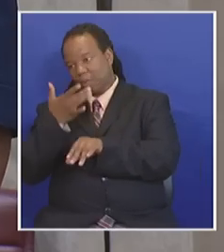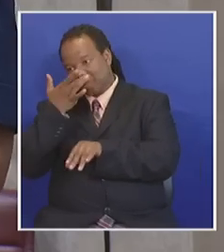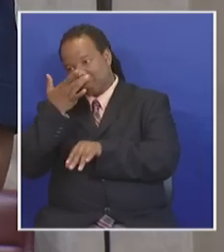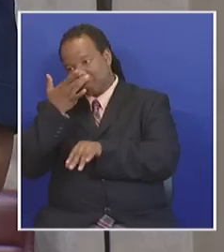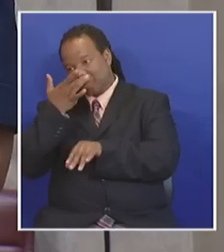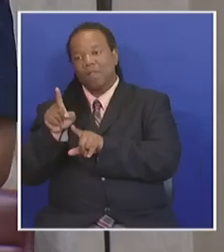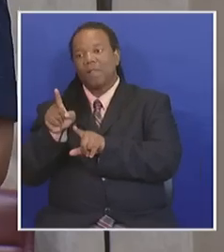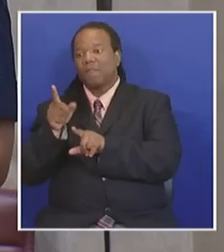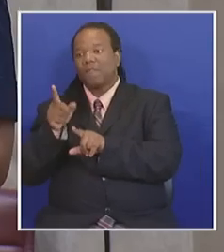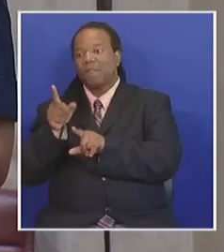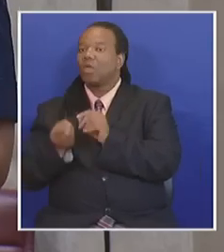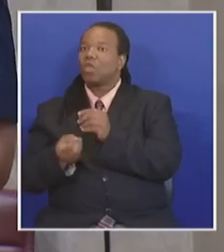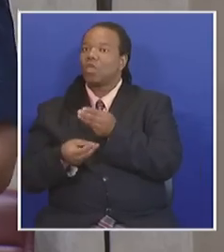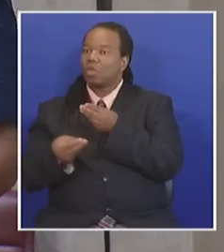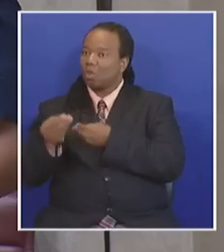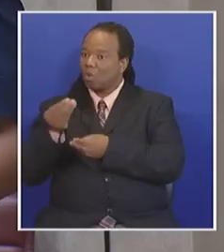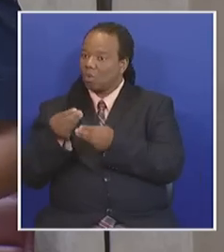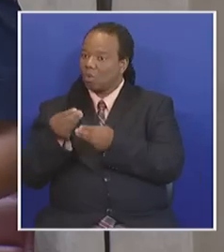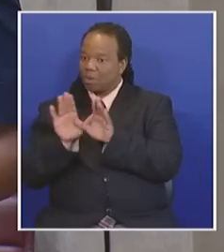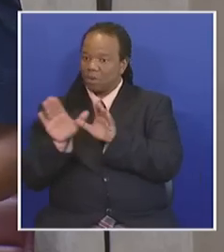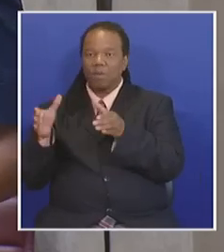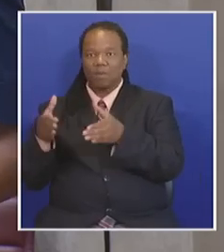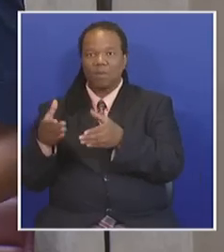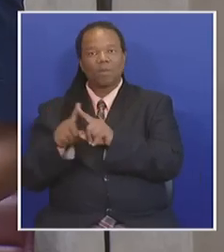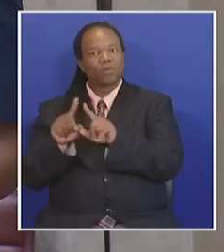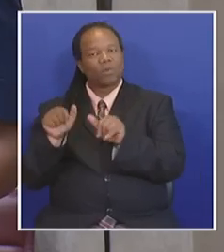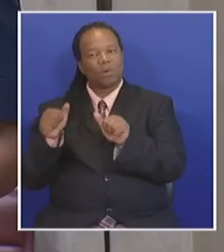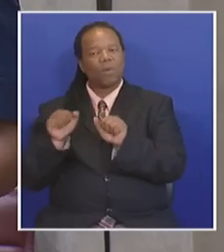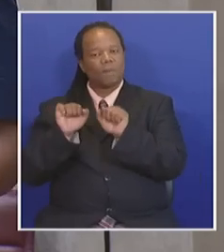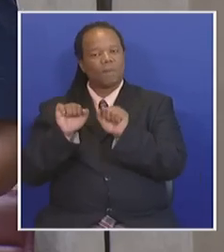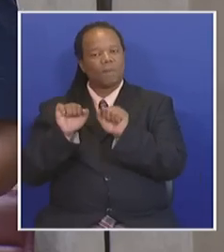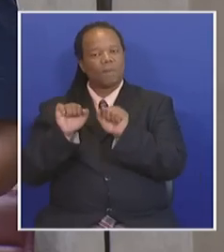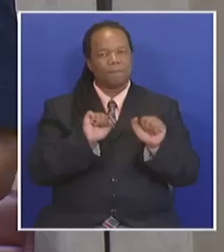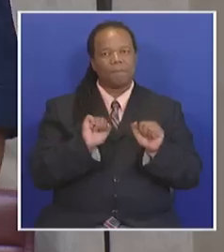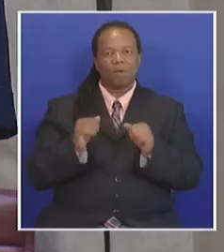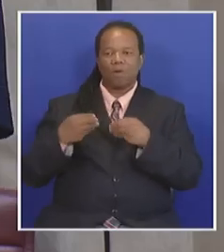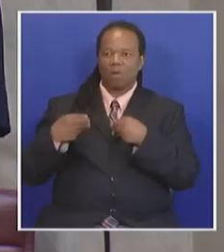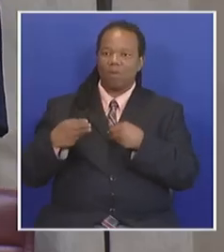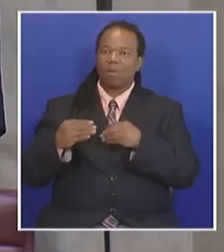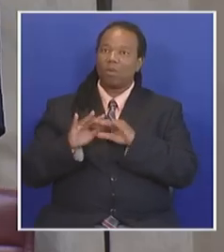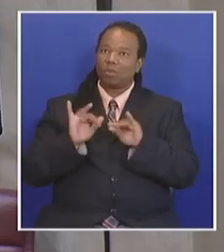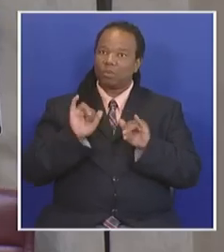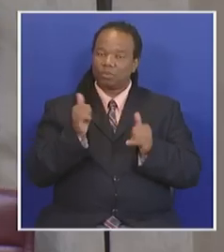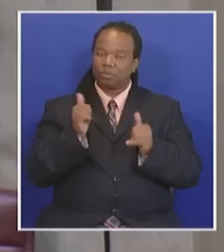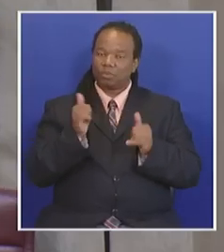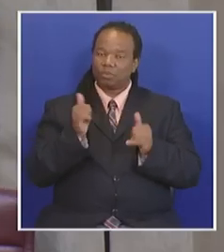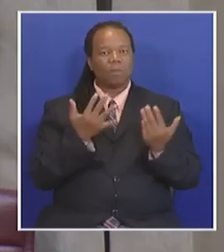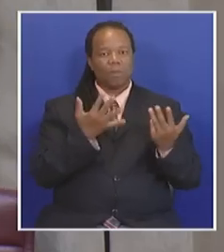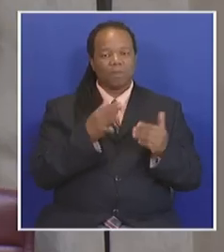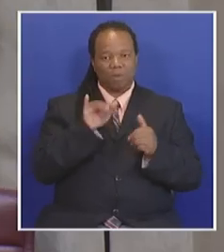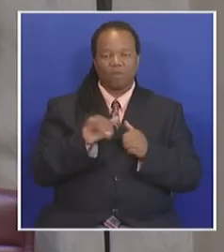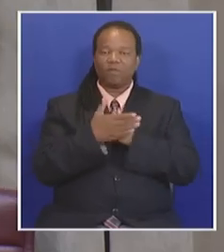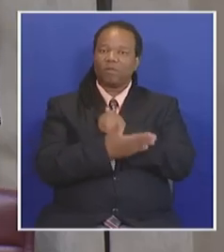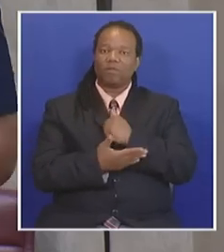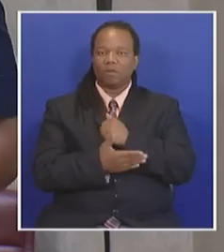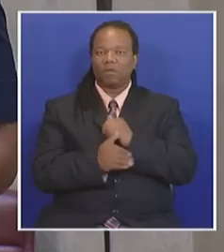economic deprivation so that patterns of ownership can still resemble the popularity and the populace of this